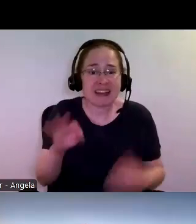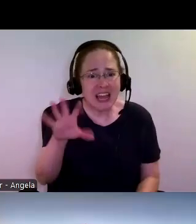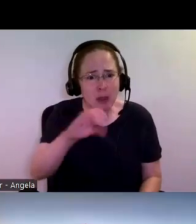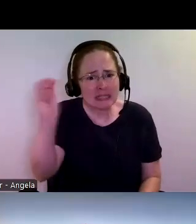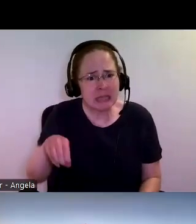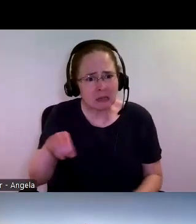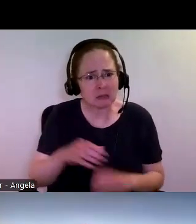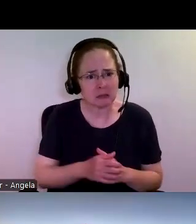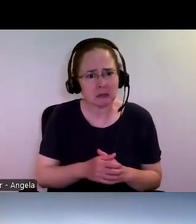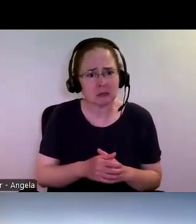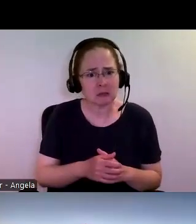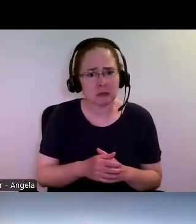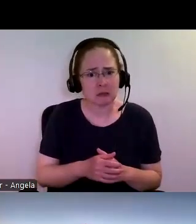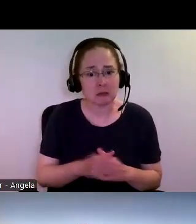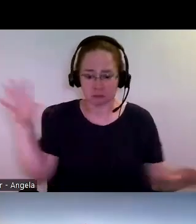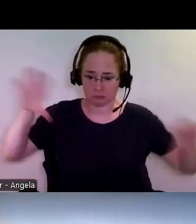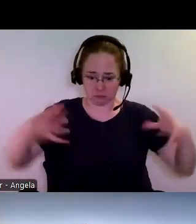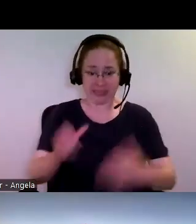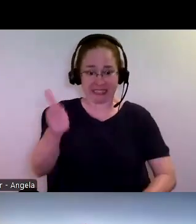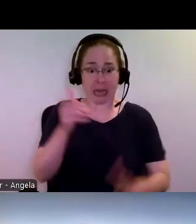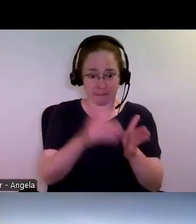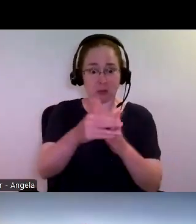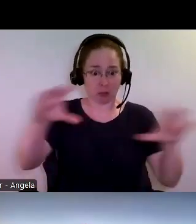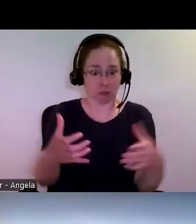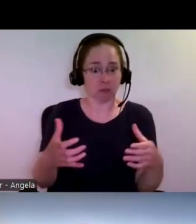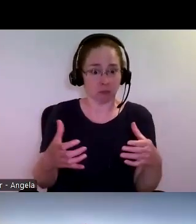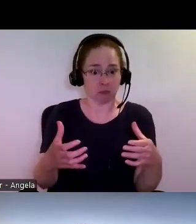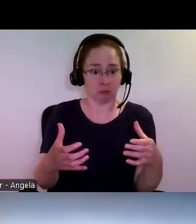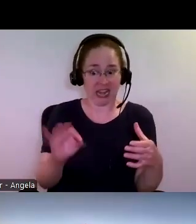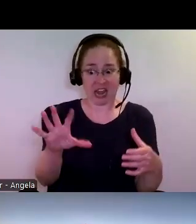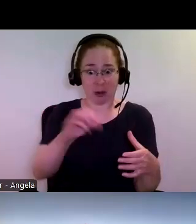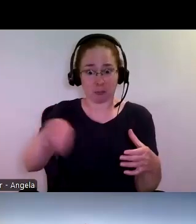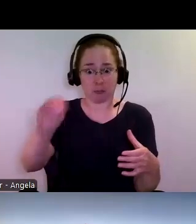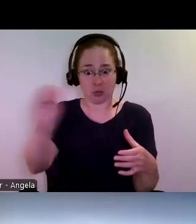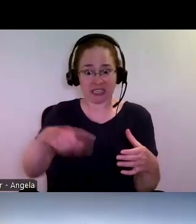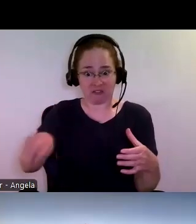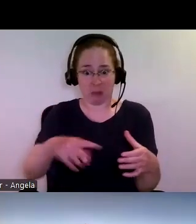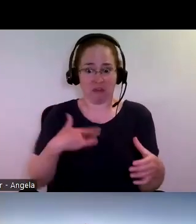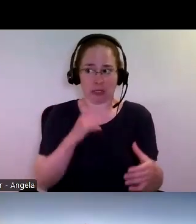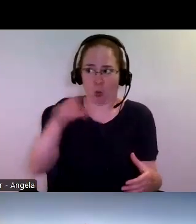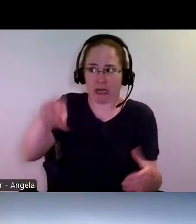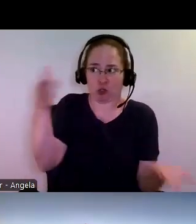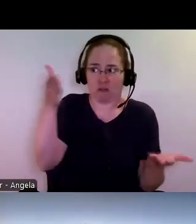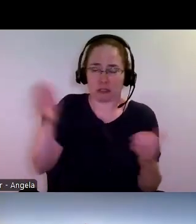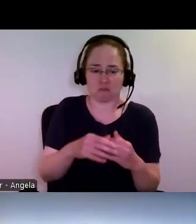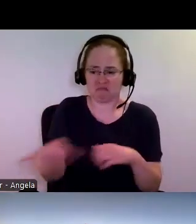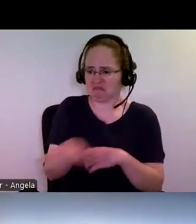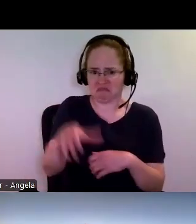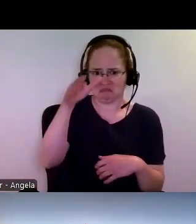95%, from that 10 million cohort I spoke about. And this was similar for both men and women.